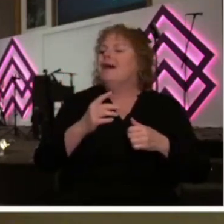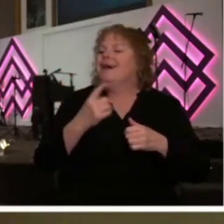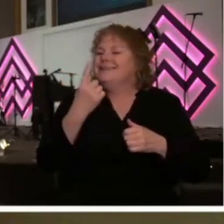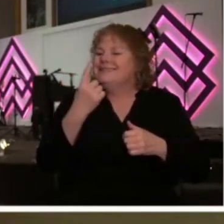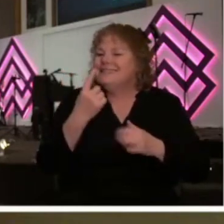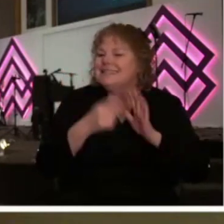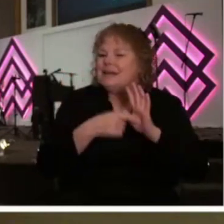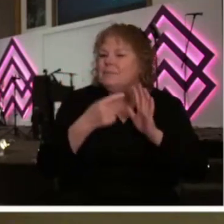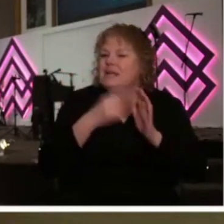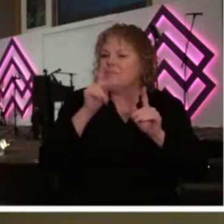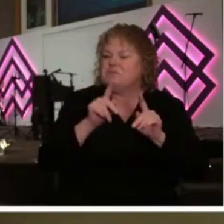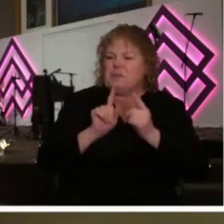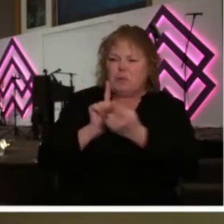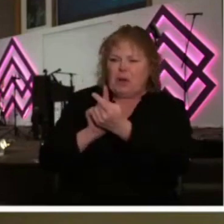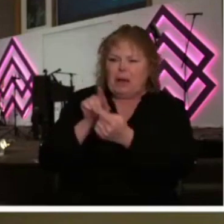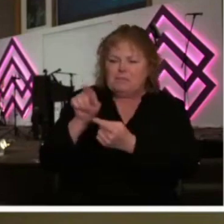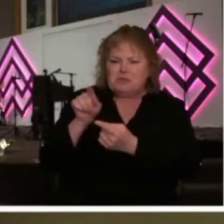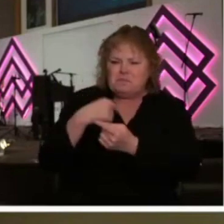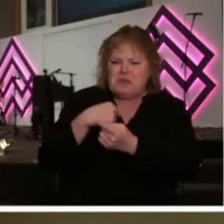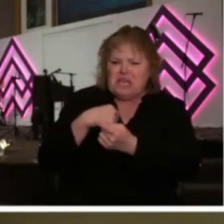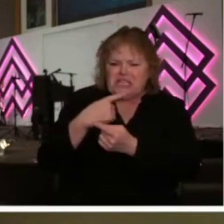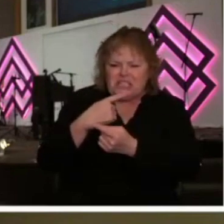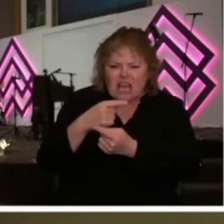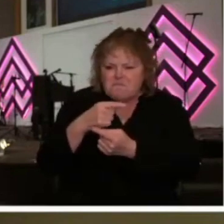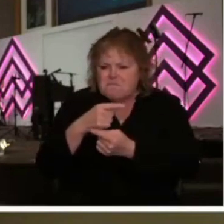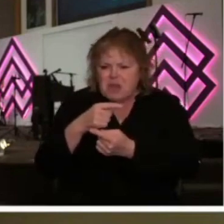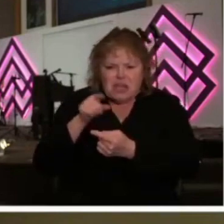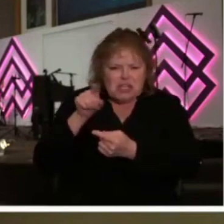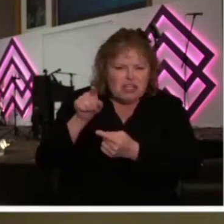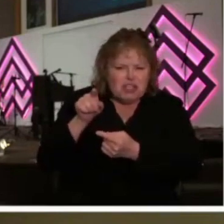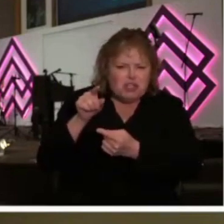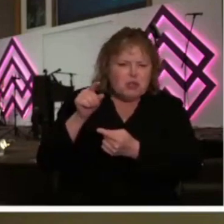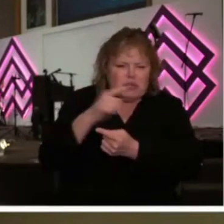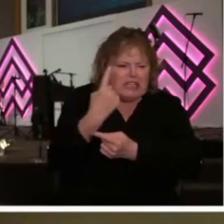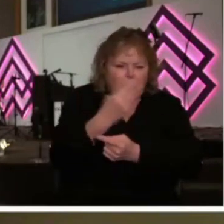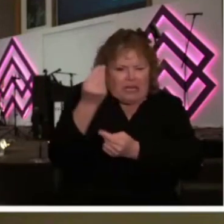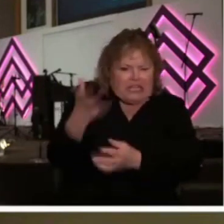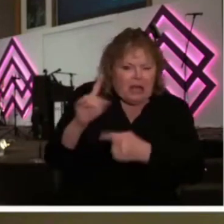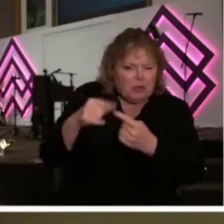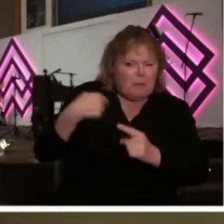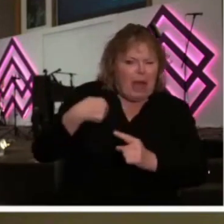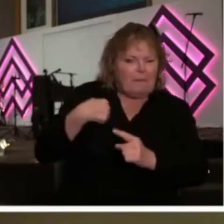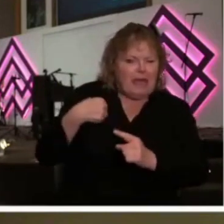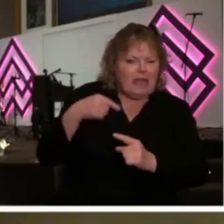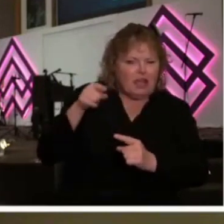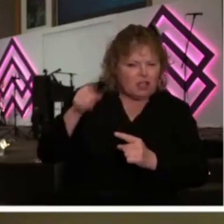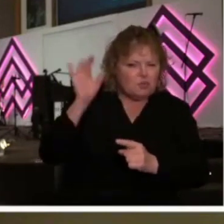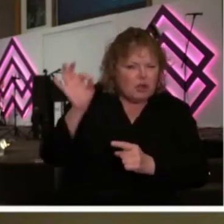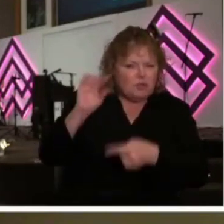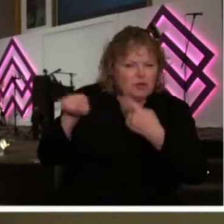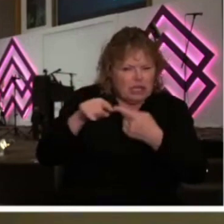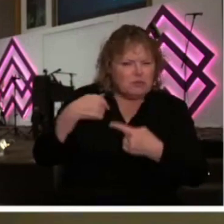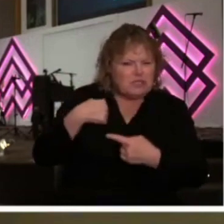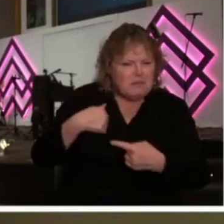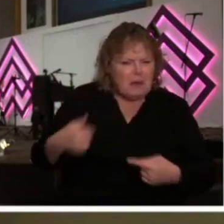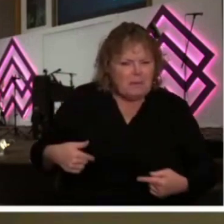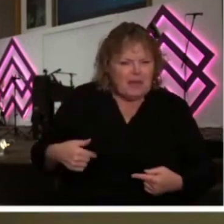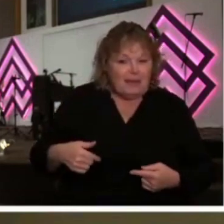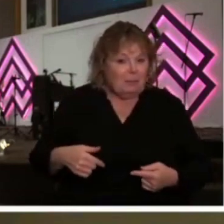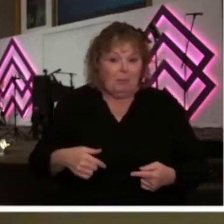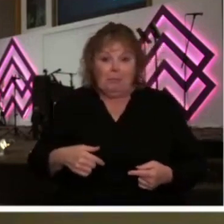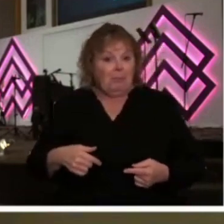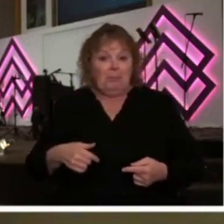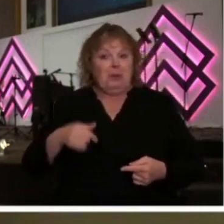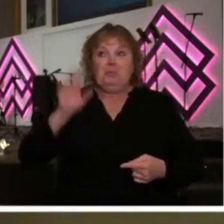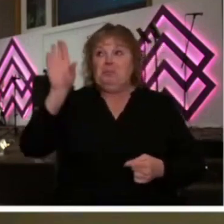story? Because you preached to me today about that." And I had no idea. I just know that God knows things that we don't know. And as a